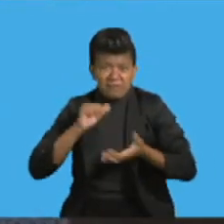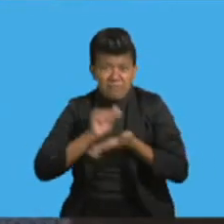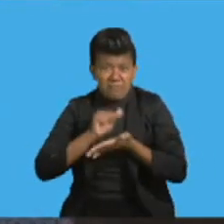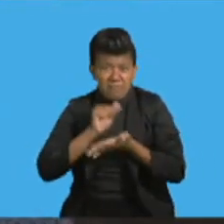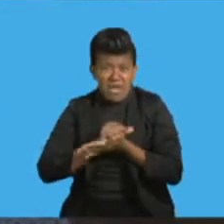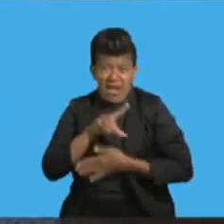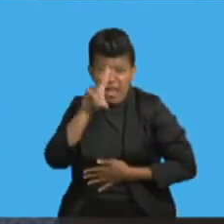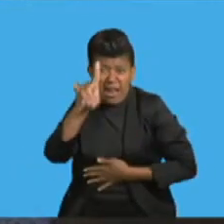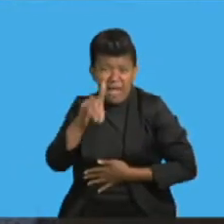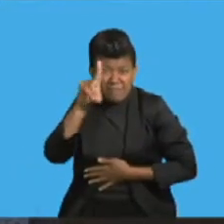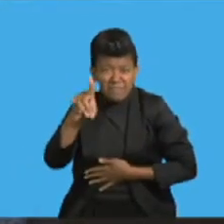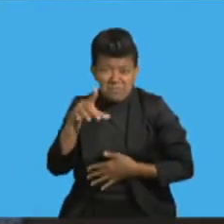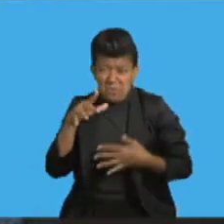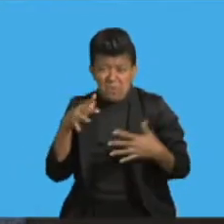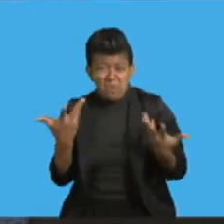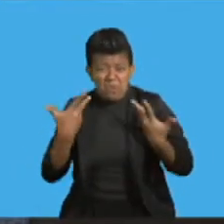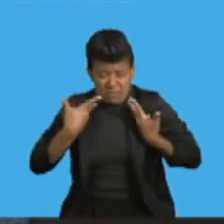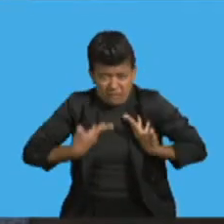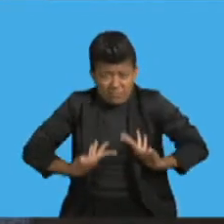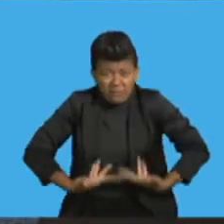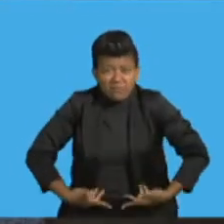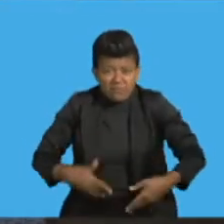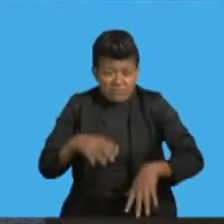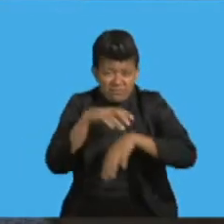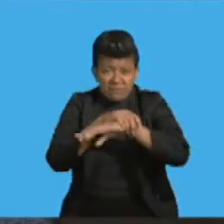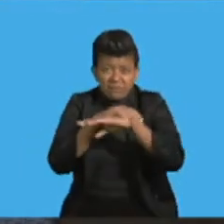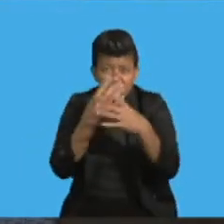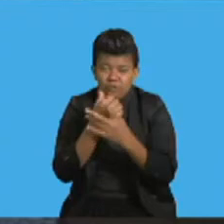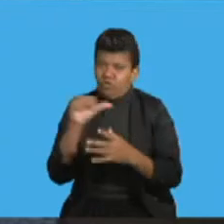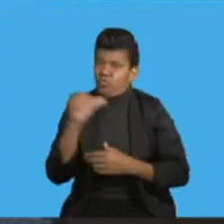community, regular household cleaning and de-ratting